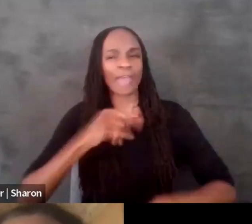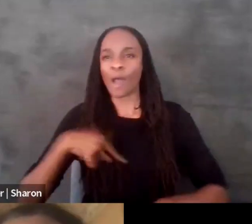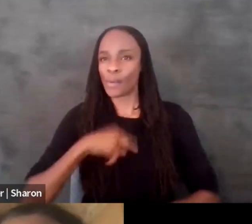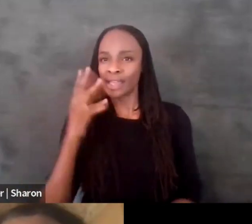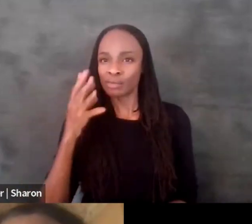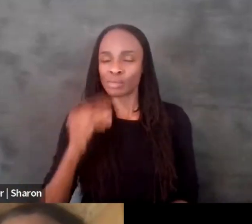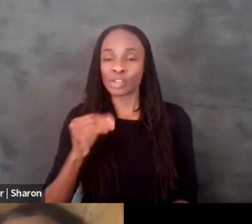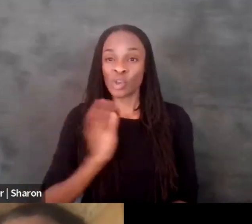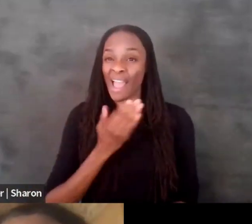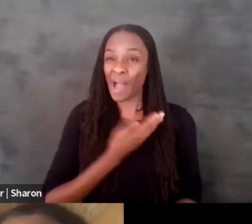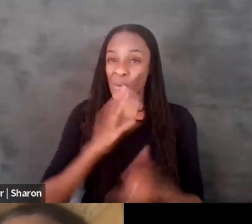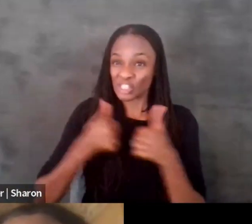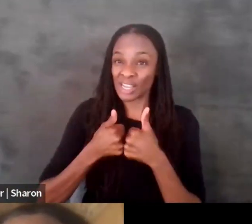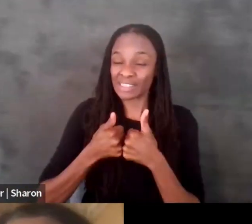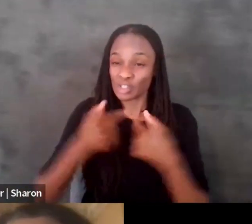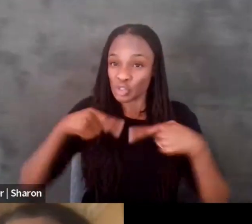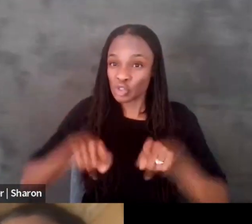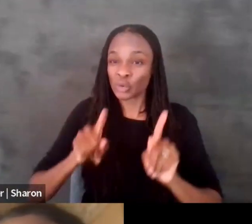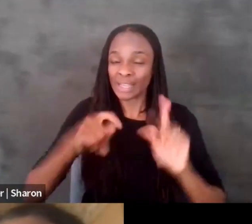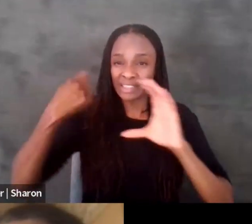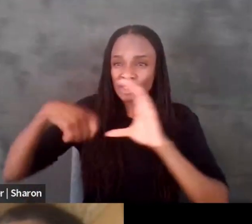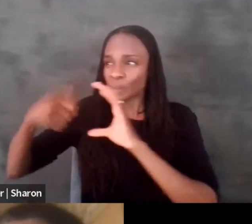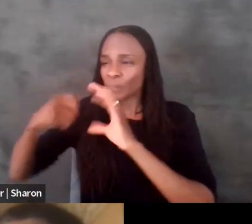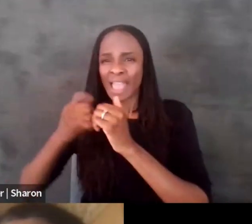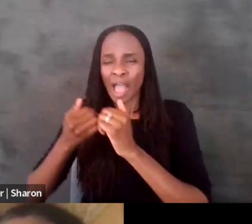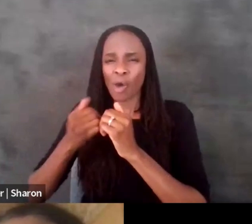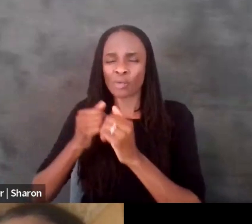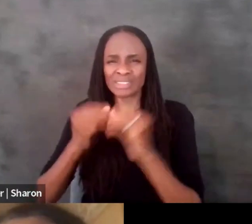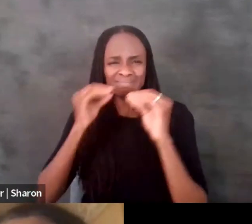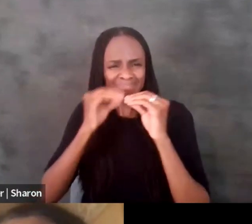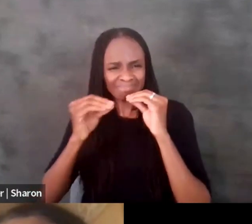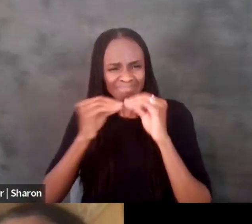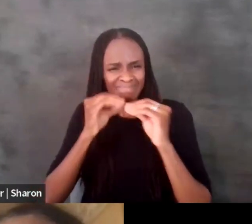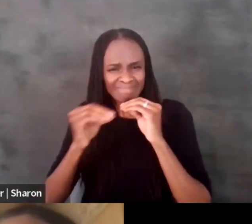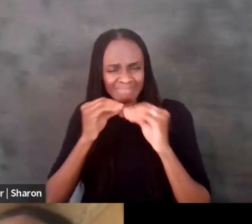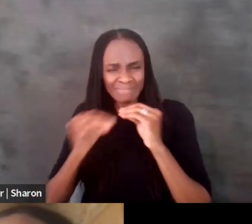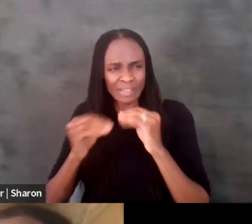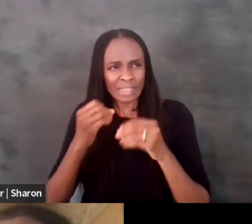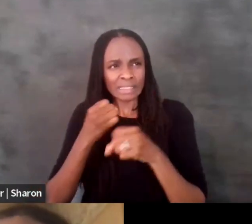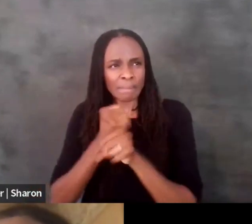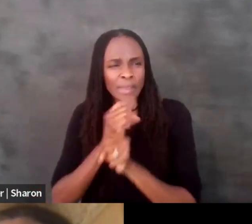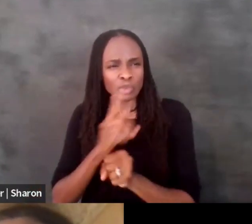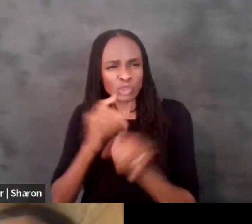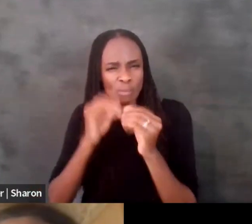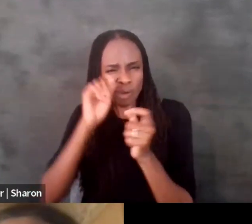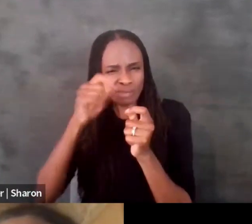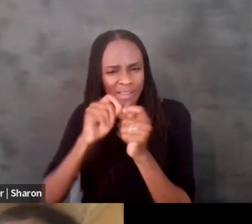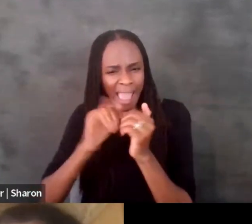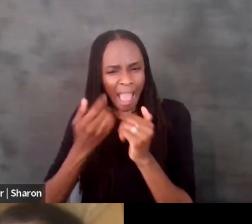challenge throughout the shoot was how to constantly refine our way of listening to through